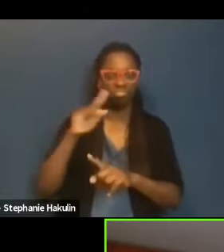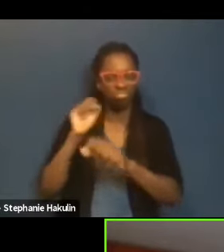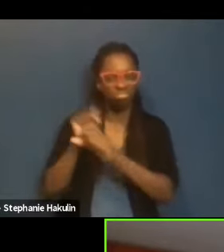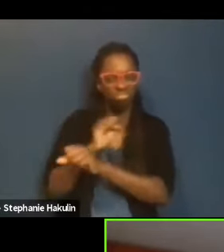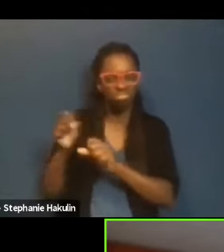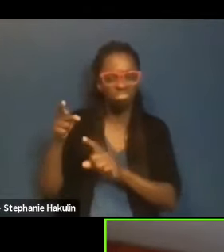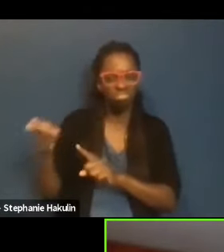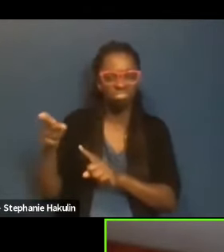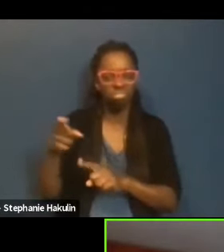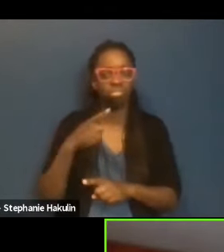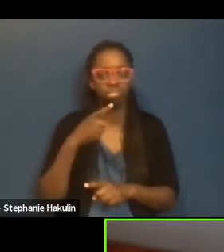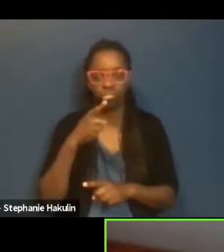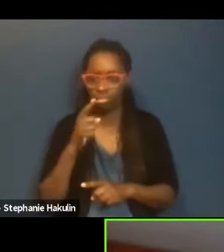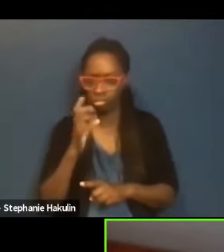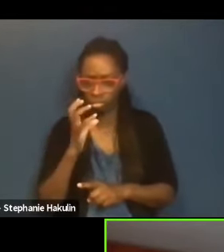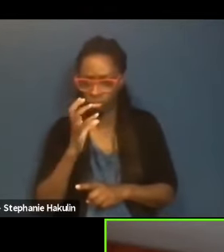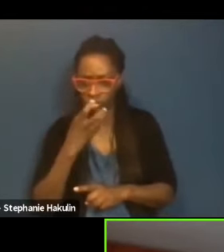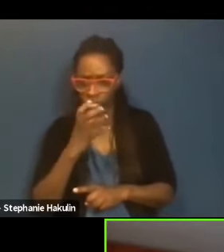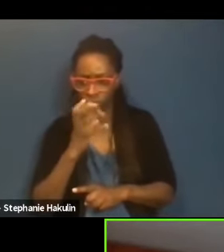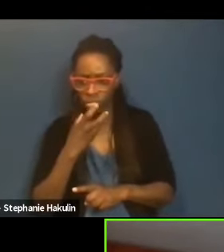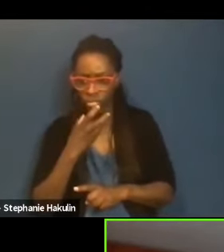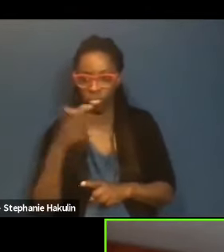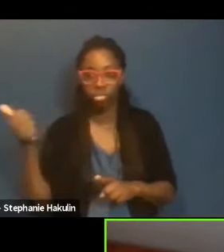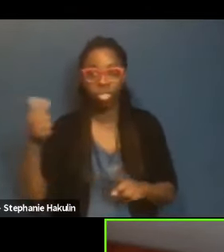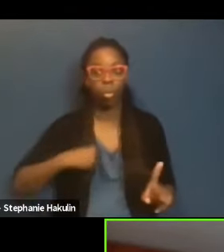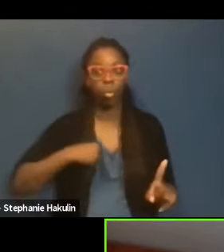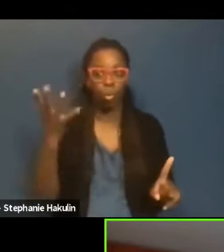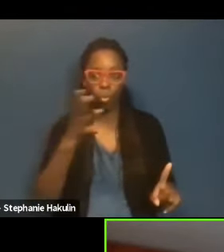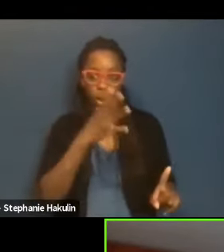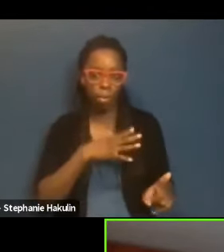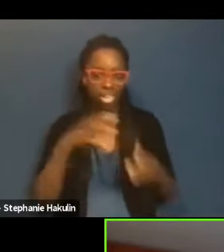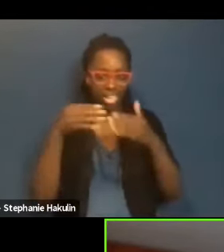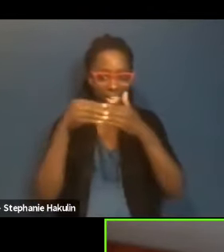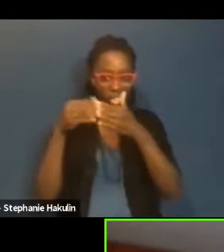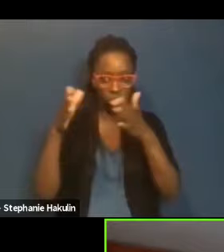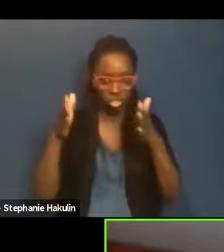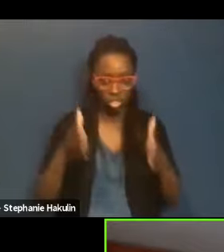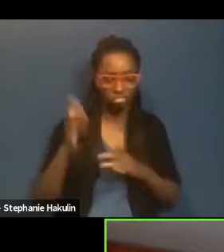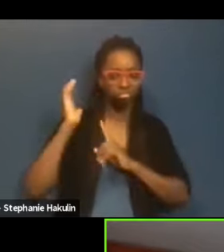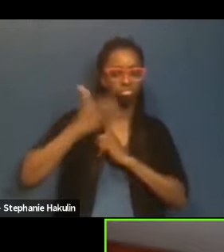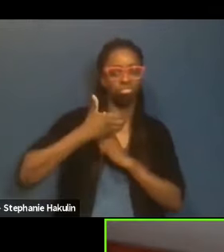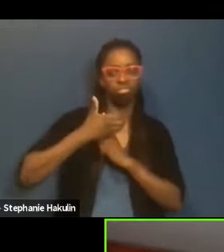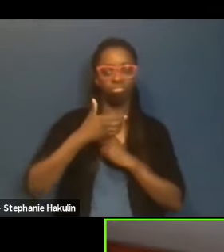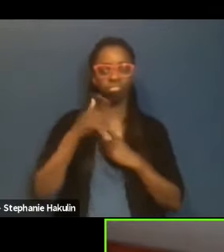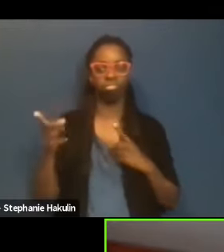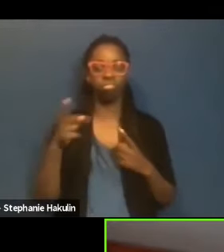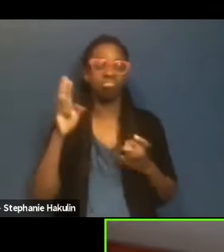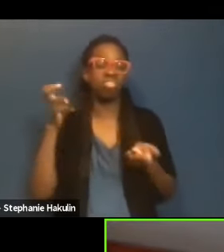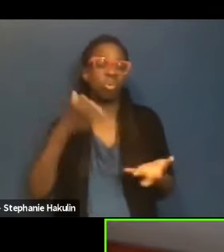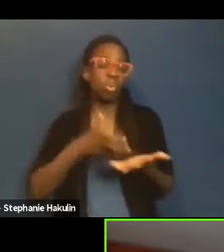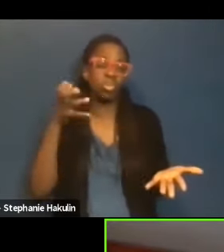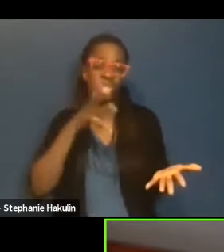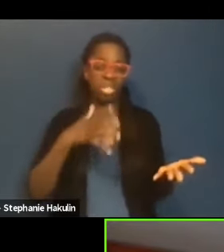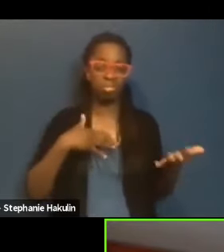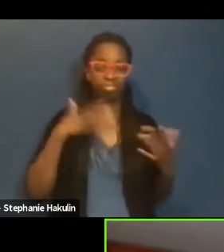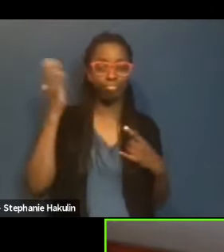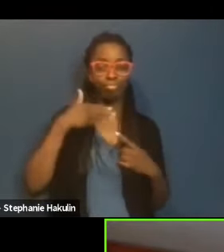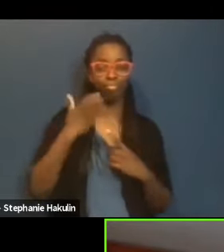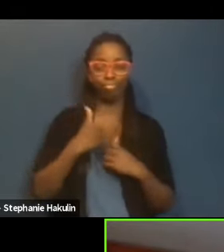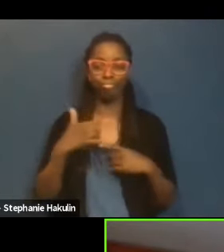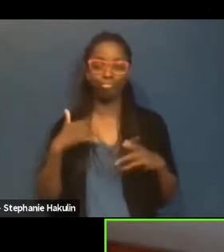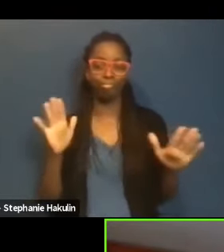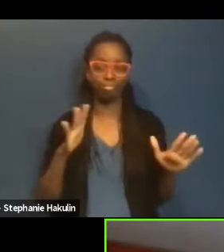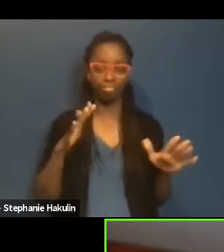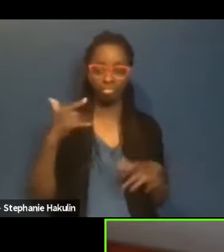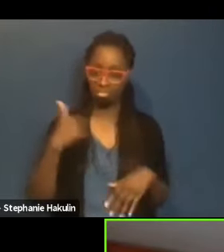patriarchy dressed up in an accented name, de los riquitos, who've always licked the boots of America with their desperate, drooling tongues. On the 7th